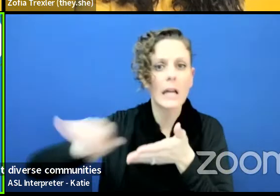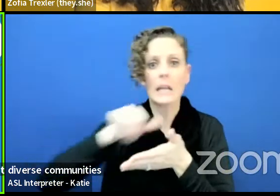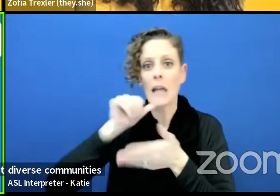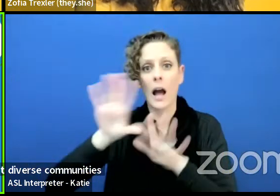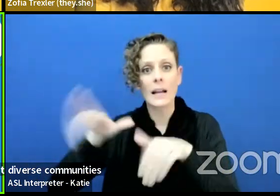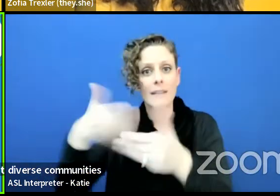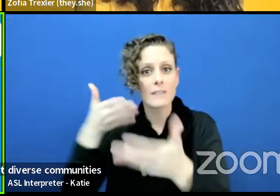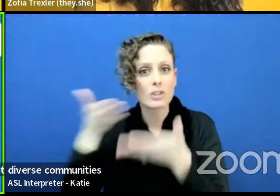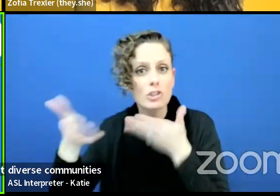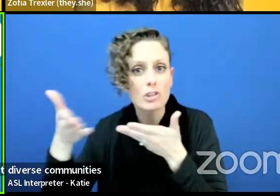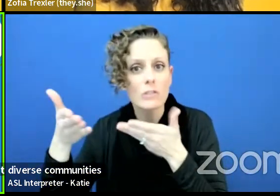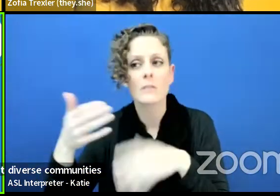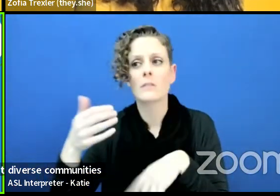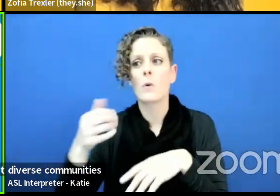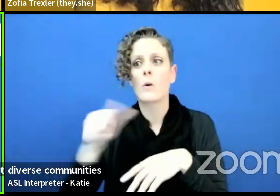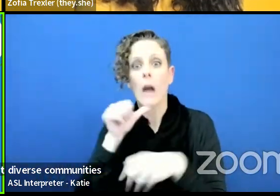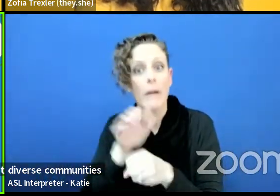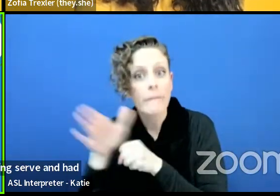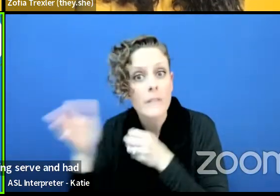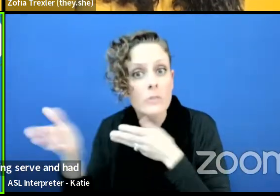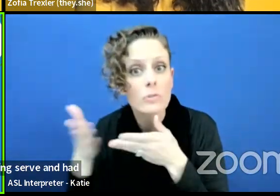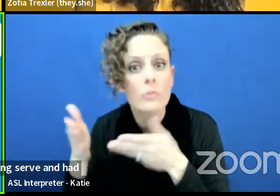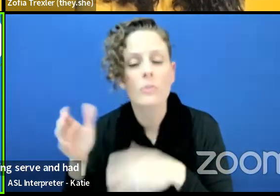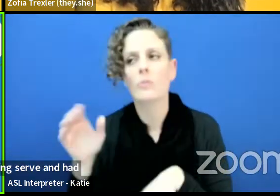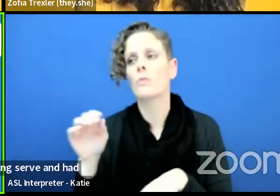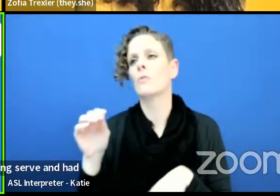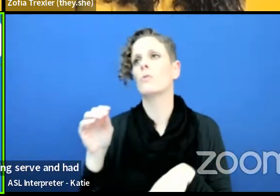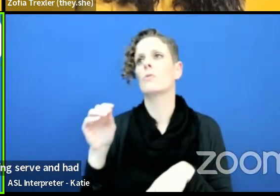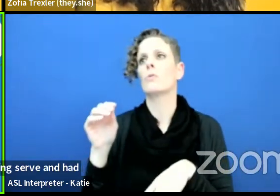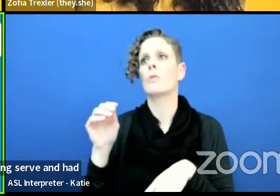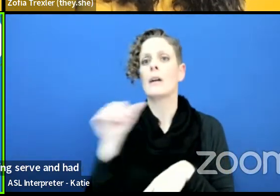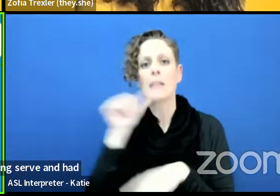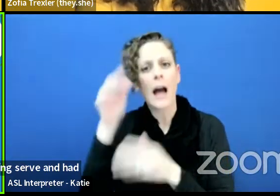underserved, not getting the information,